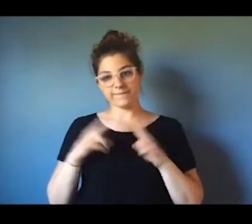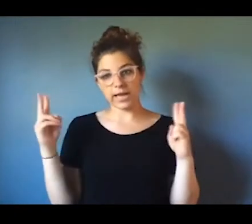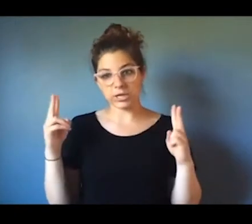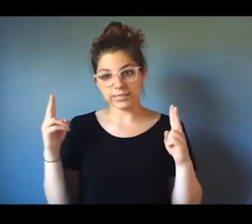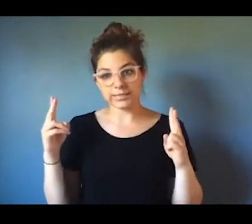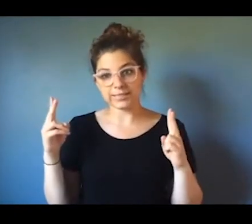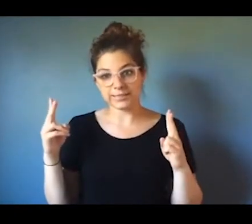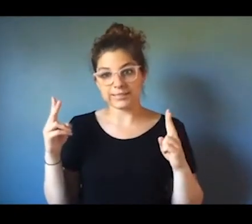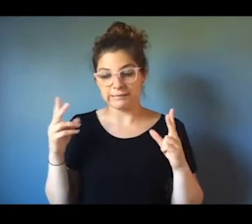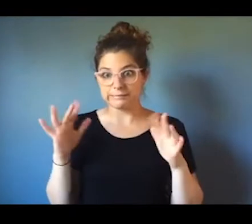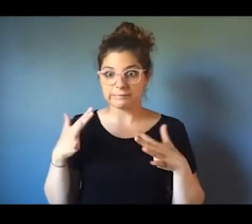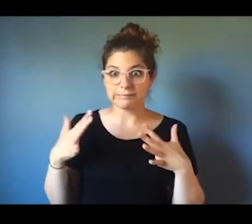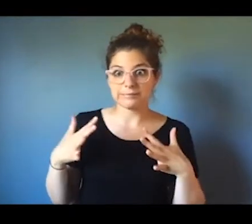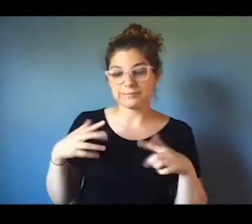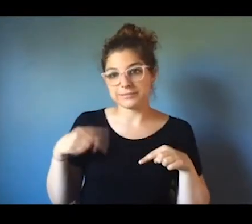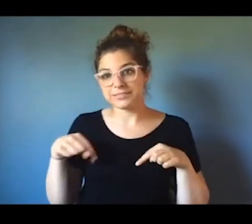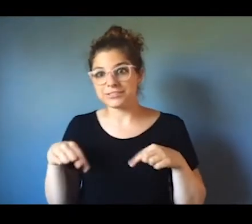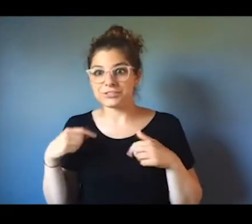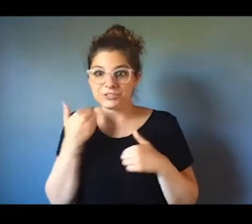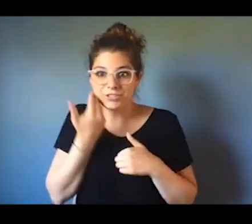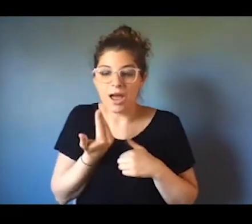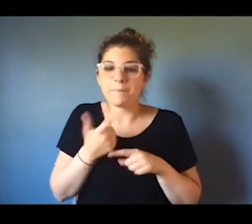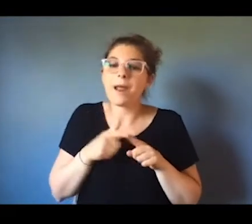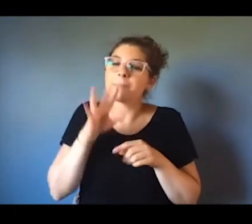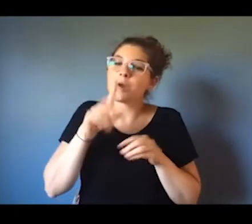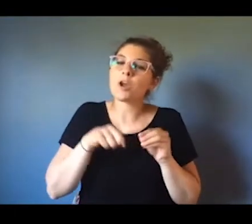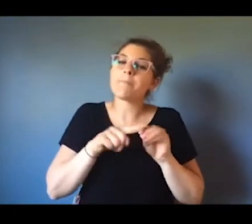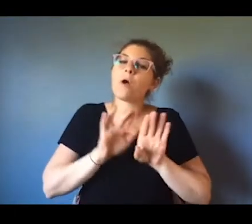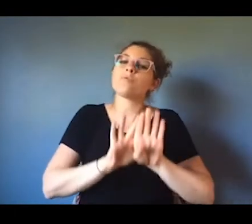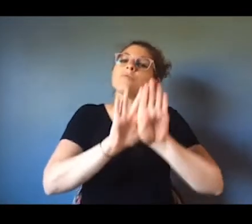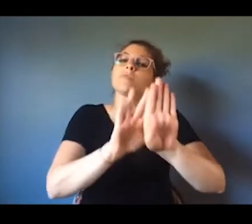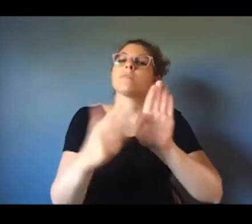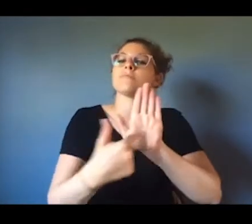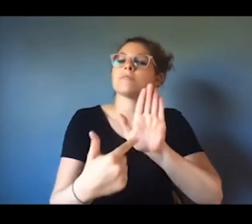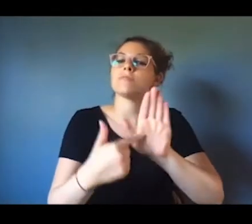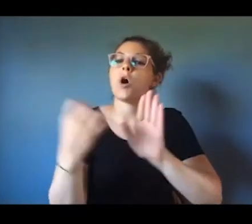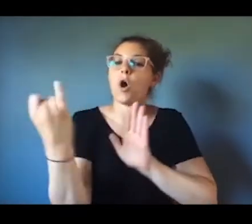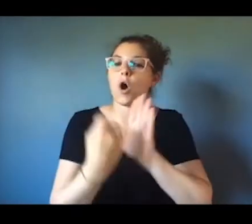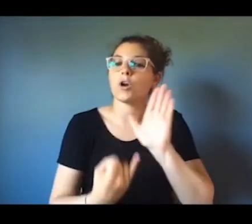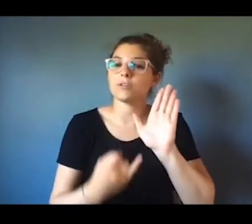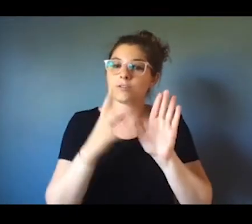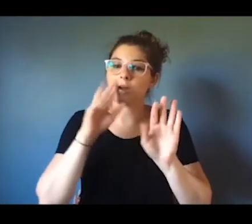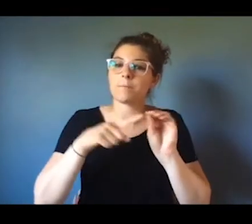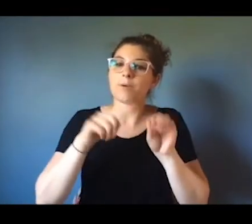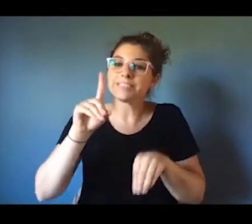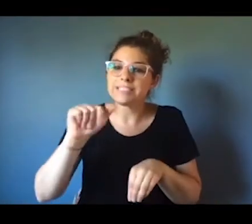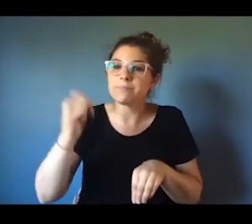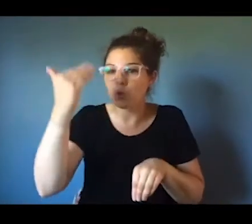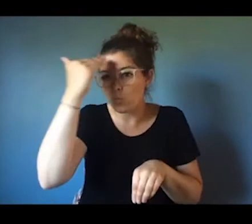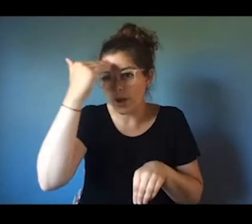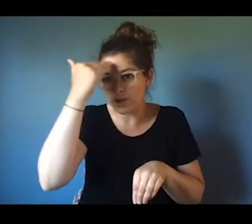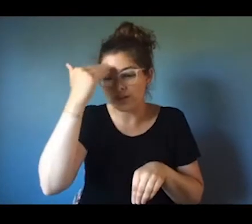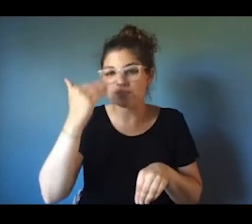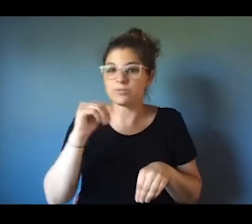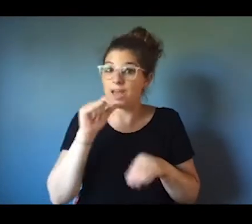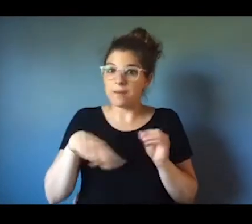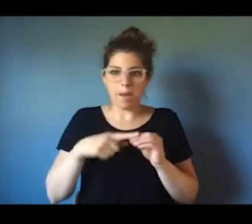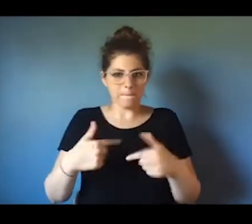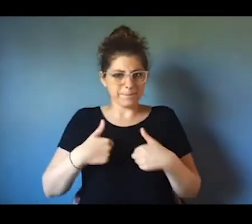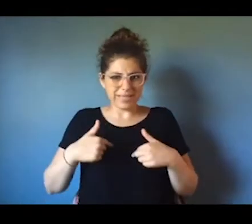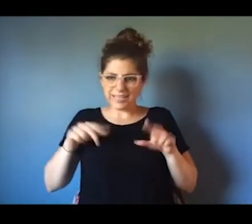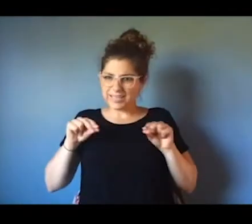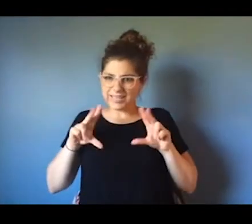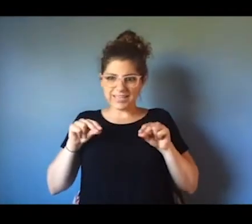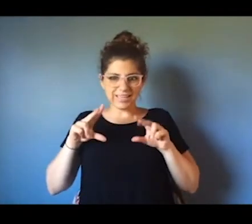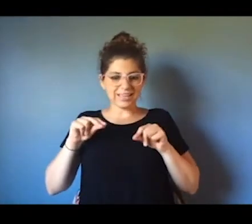about me, I would be extremely nervous and shy. But I'm talking about the artwork, and I'm talking about disability awareness. And